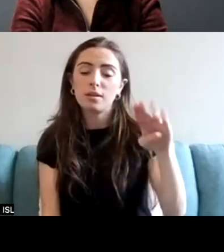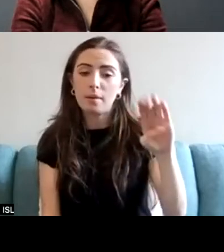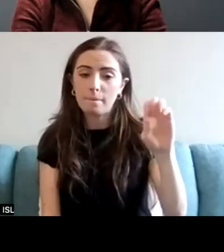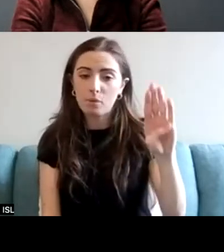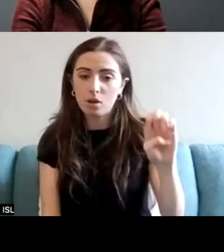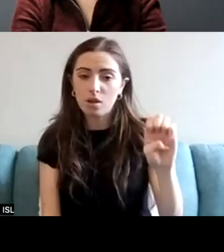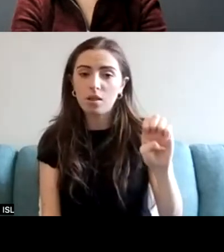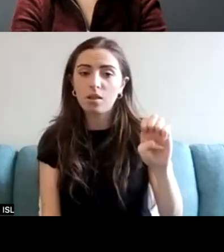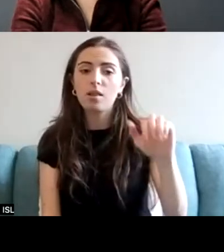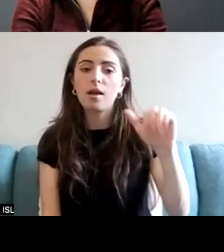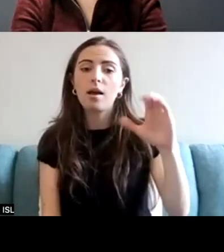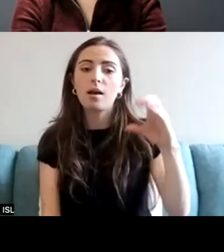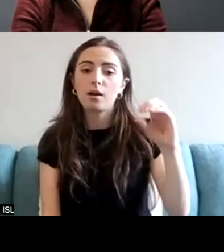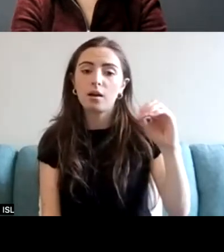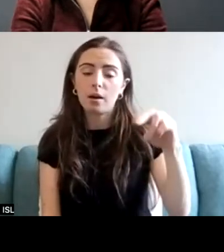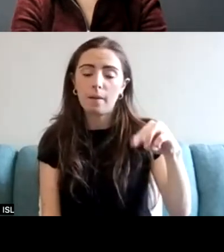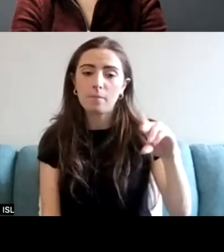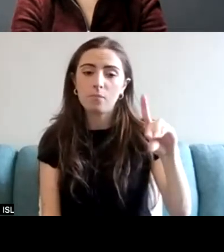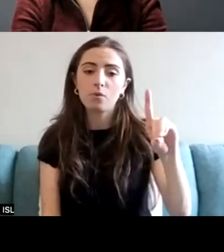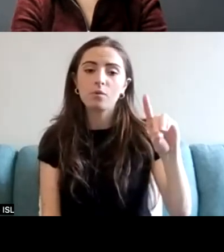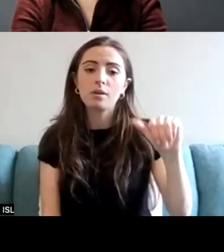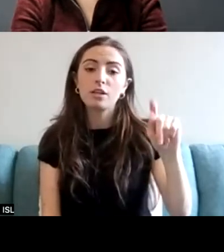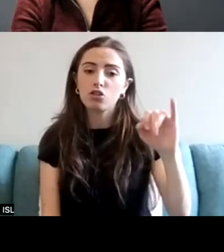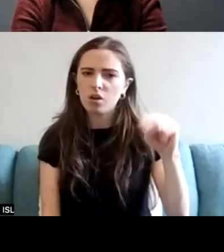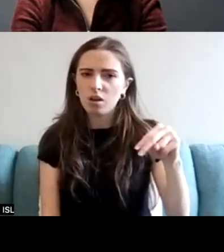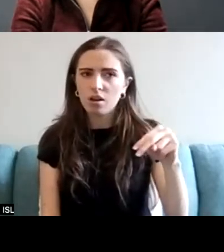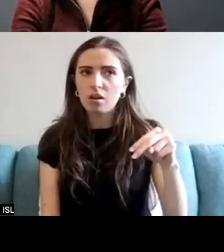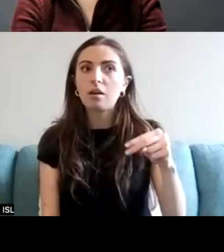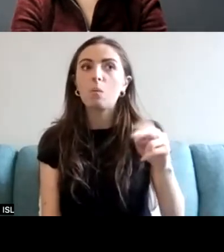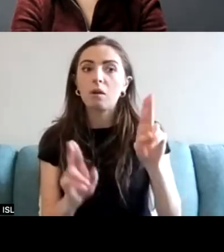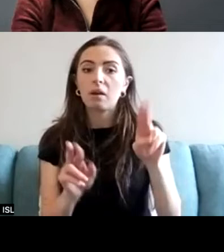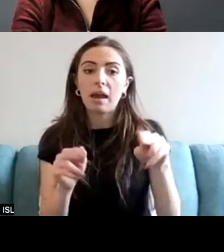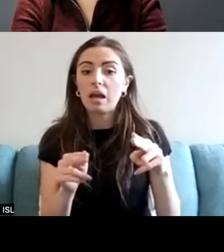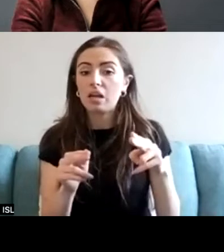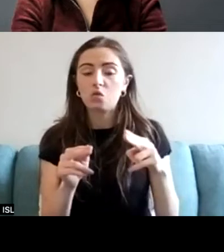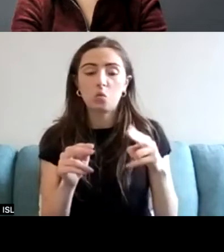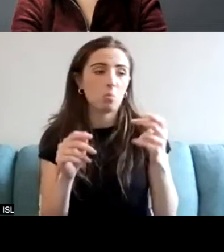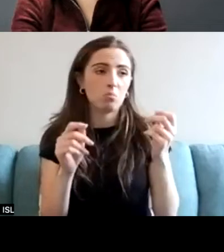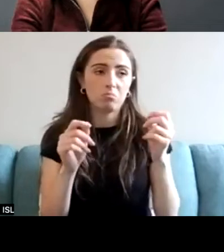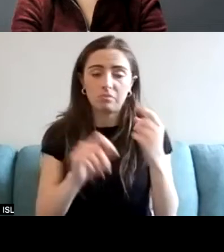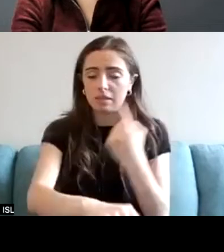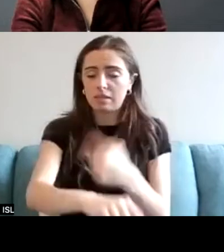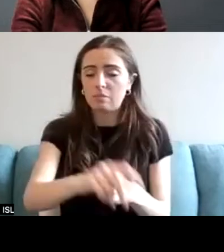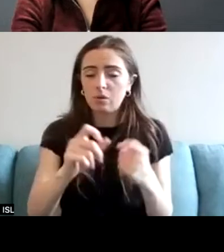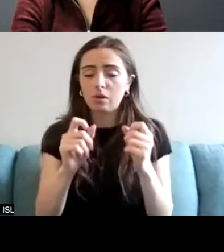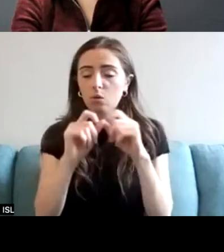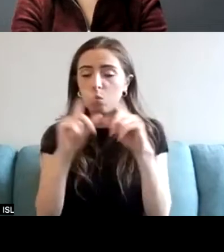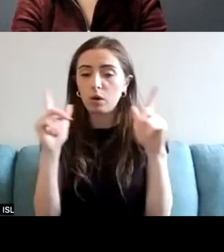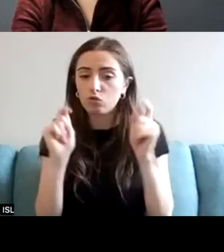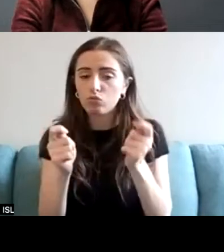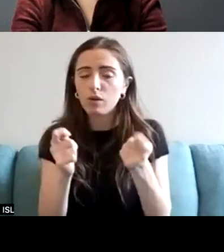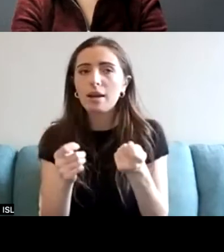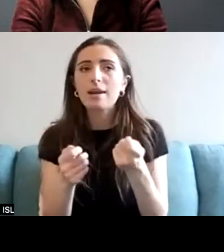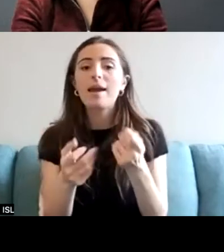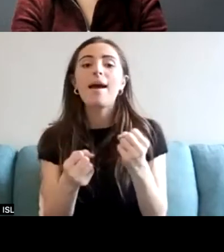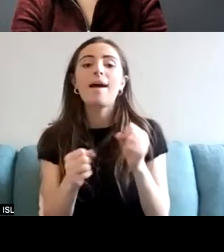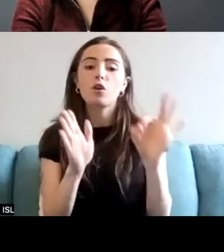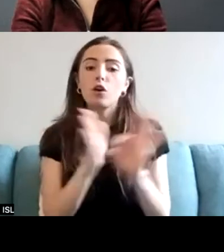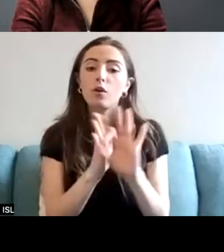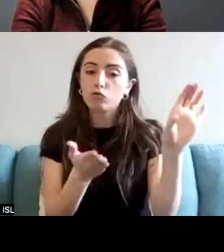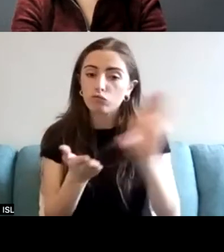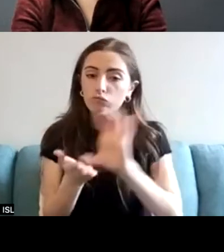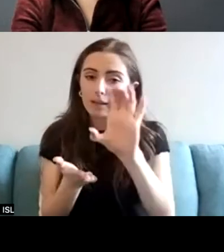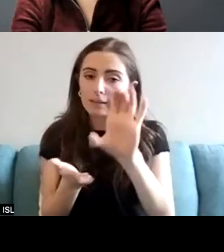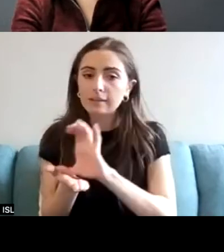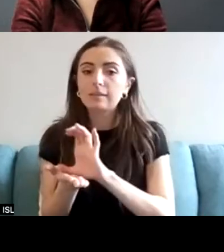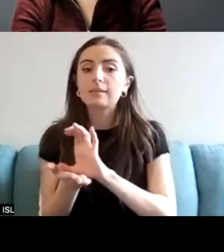share information, and we can deliver disability awareness training, but there's also government grants and funds that exist to support